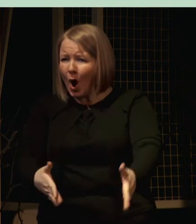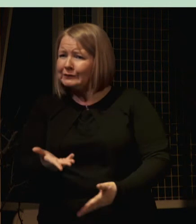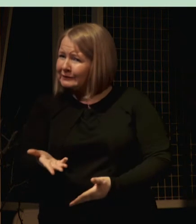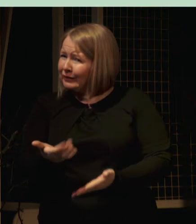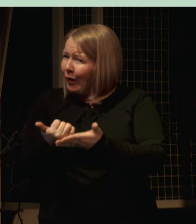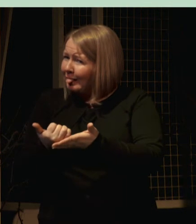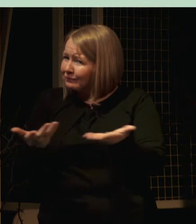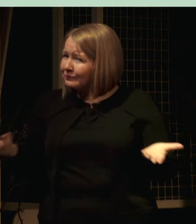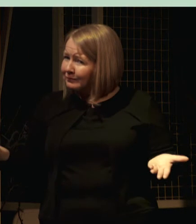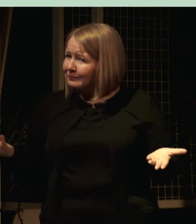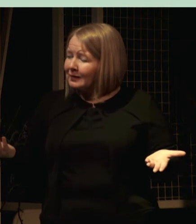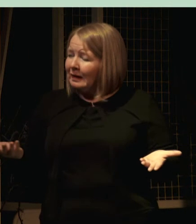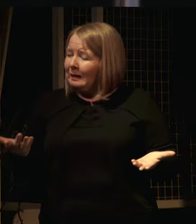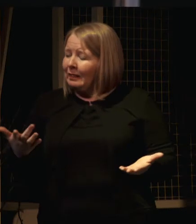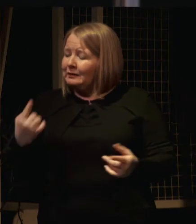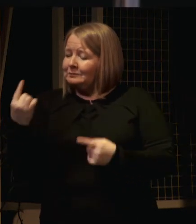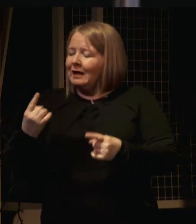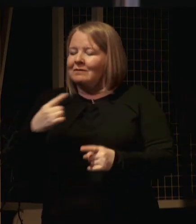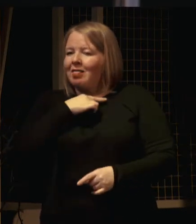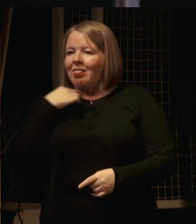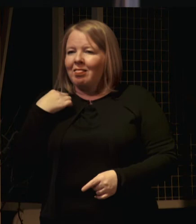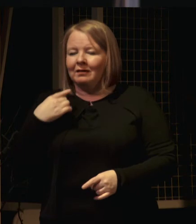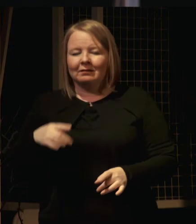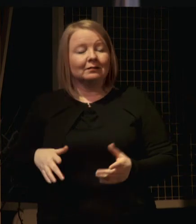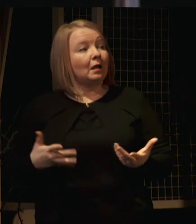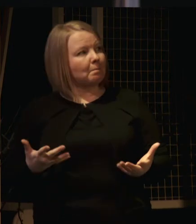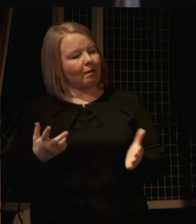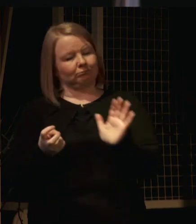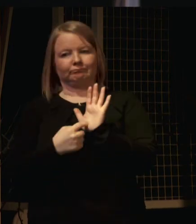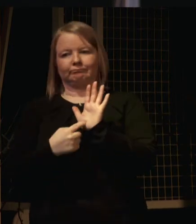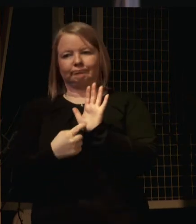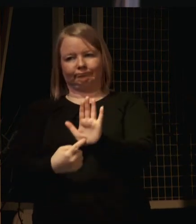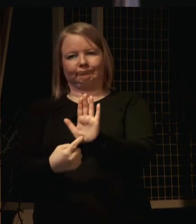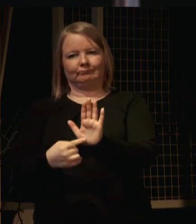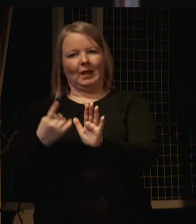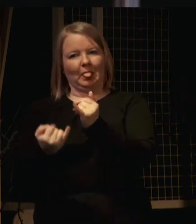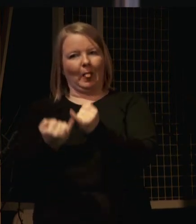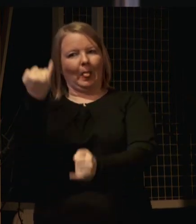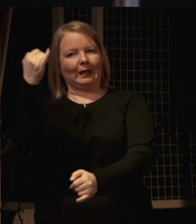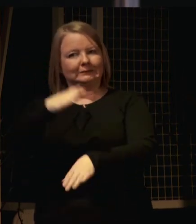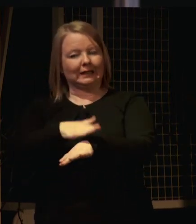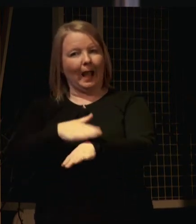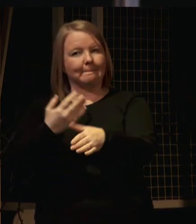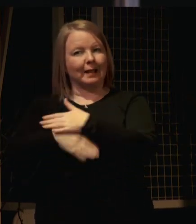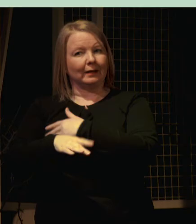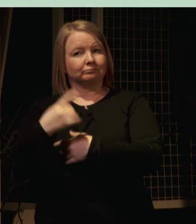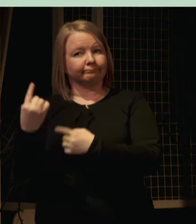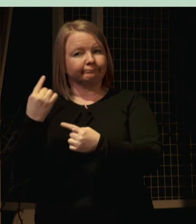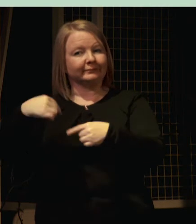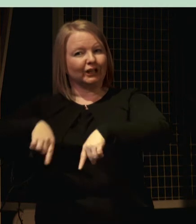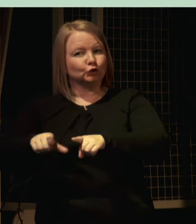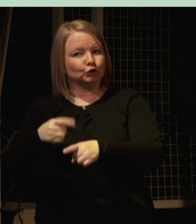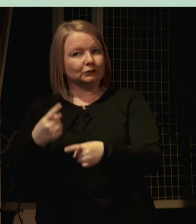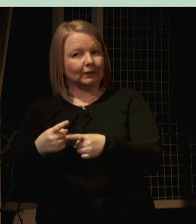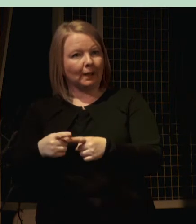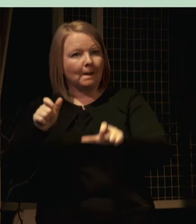was quickly sentenced to be executed. Now, they didn't know it at the time, but this was actually about to be the last execution in Dundee. Everyone, of